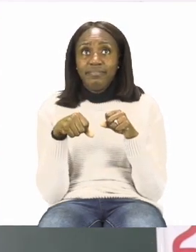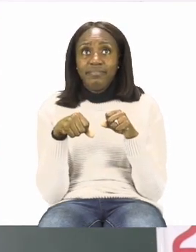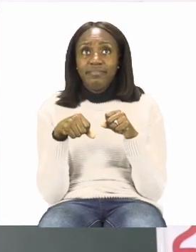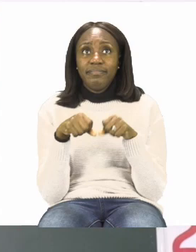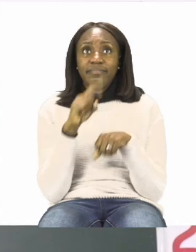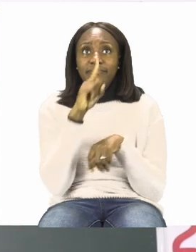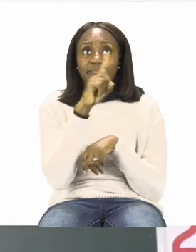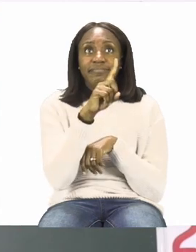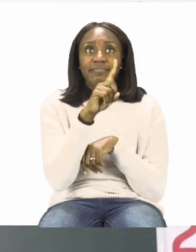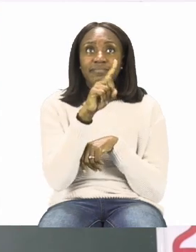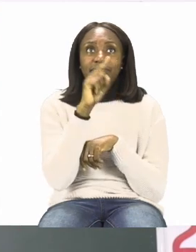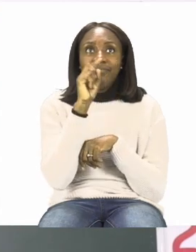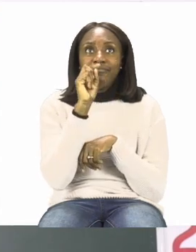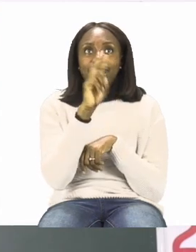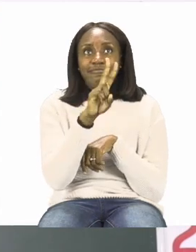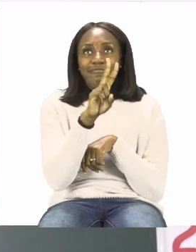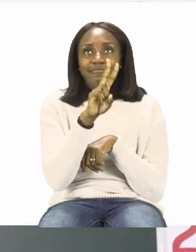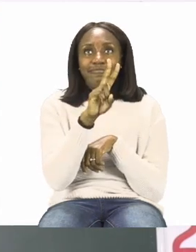1,